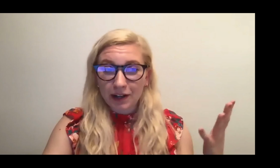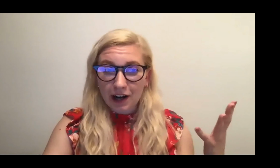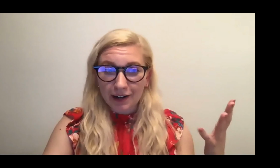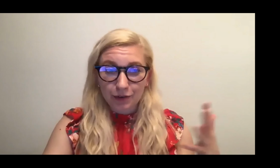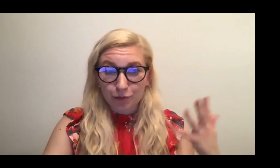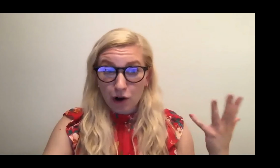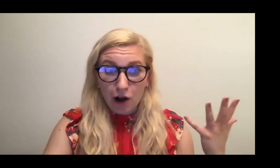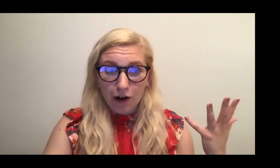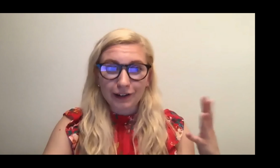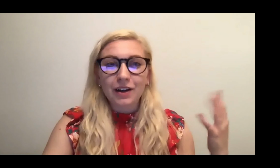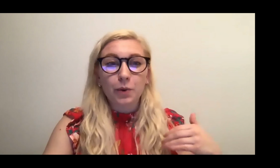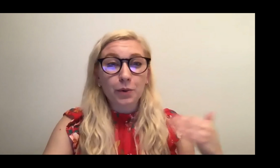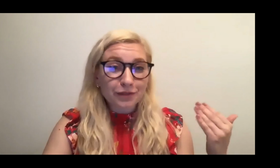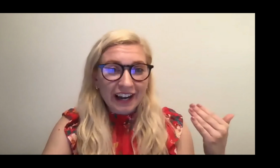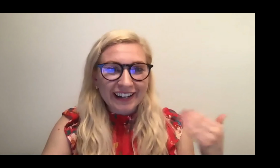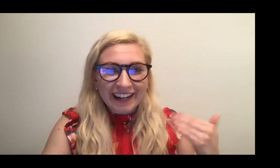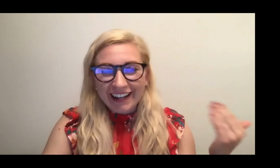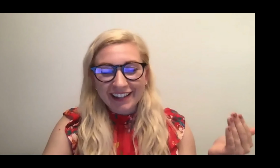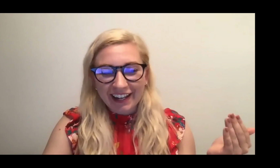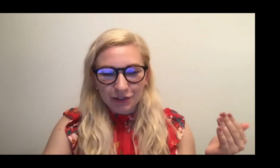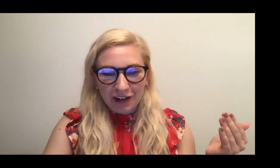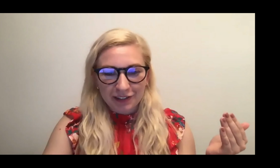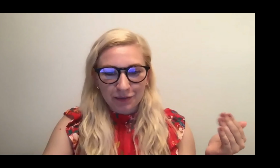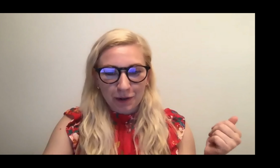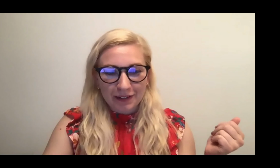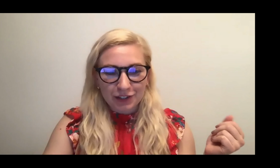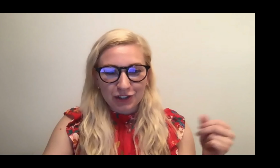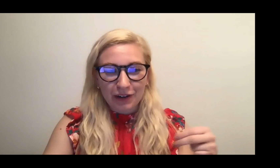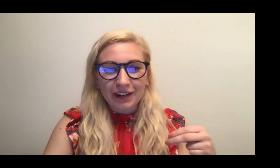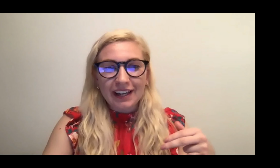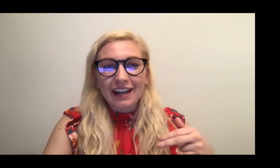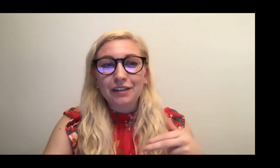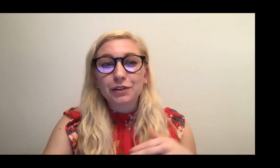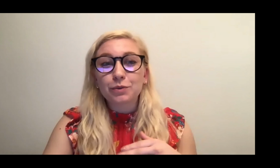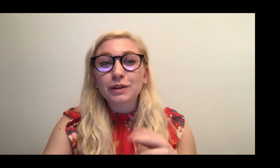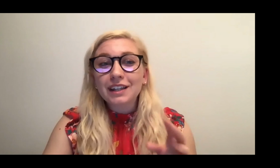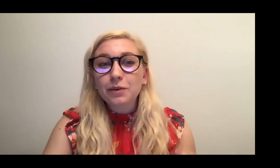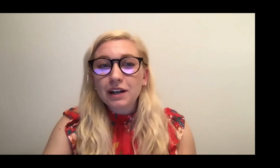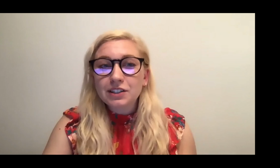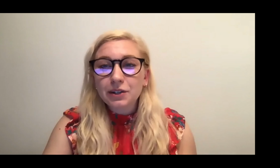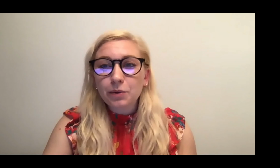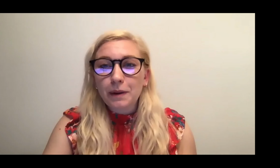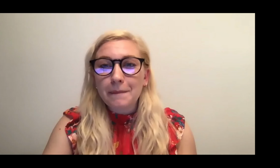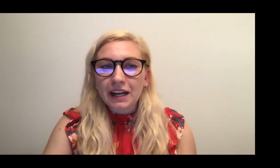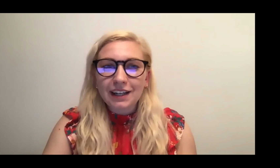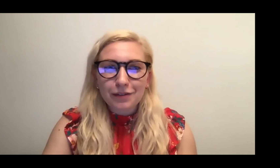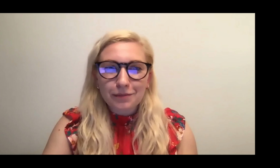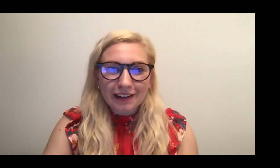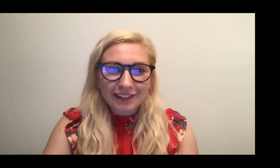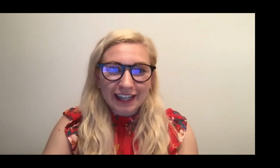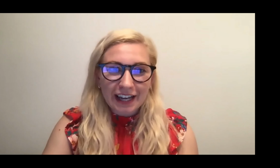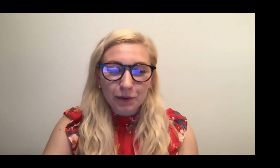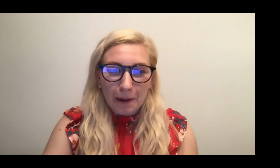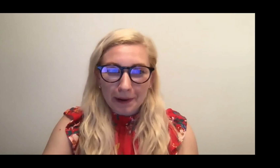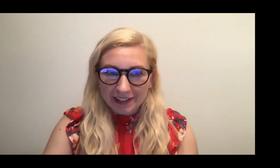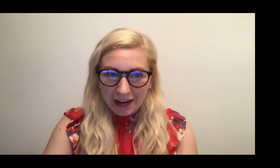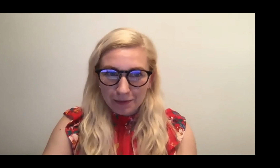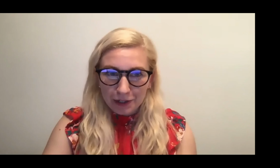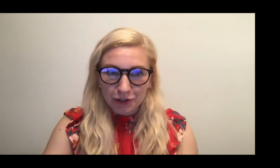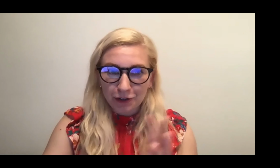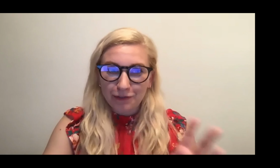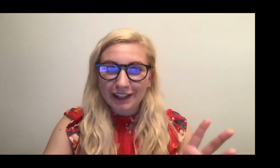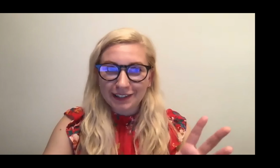is going on wrong or right in the next graphs that we're about to show. And if you really want to, we might even be able to get you up